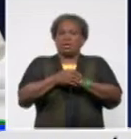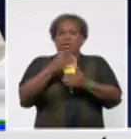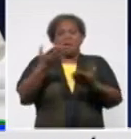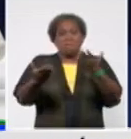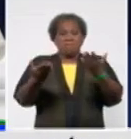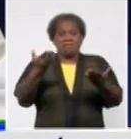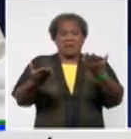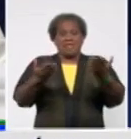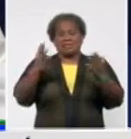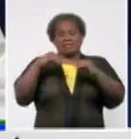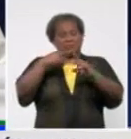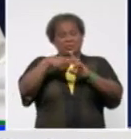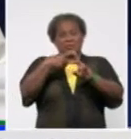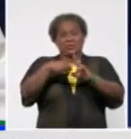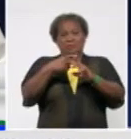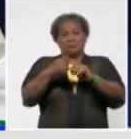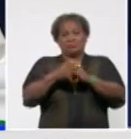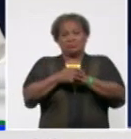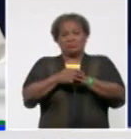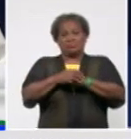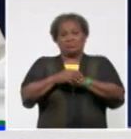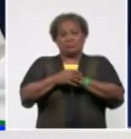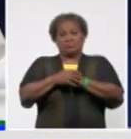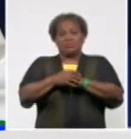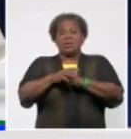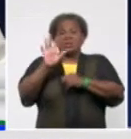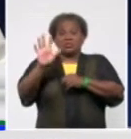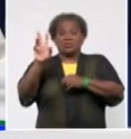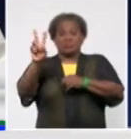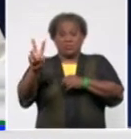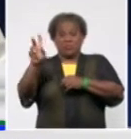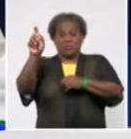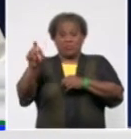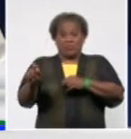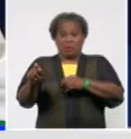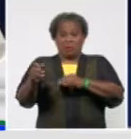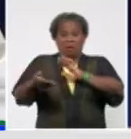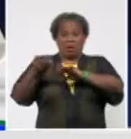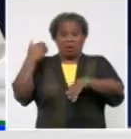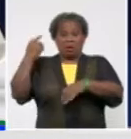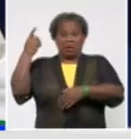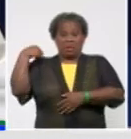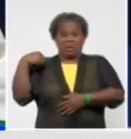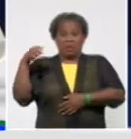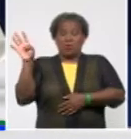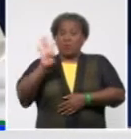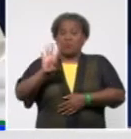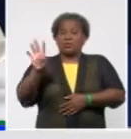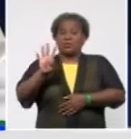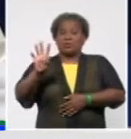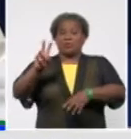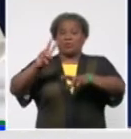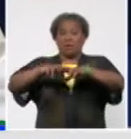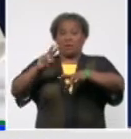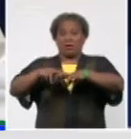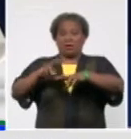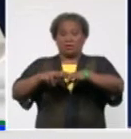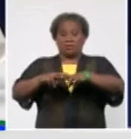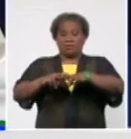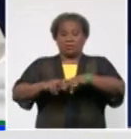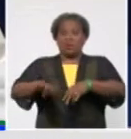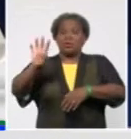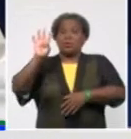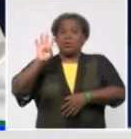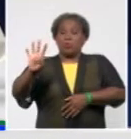2 patients are in a critical state, 1 hospitalized in Ciego de Ávila and the other in Camagüey.